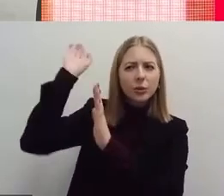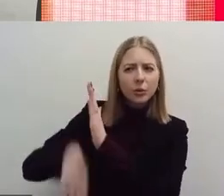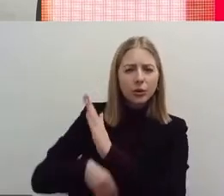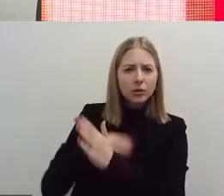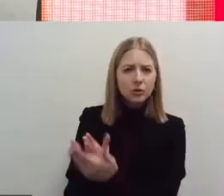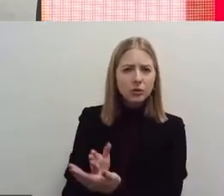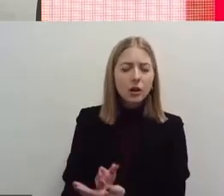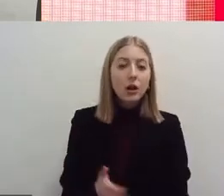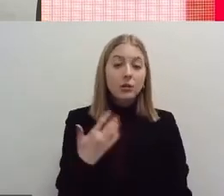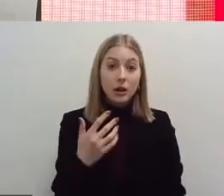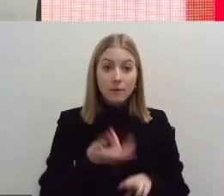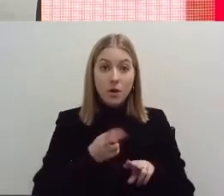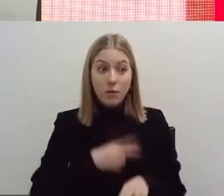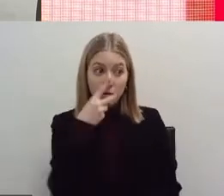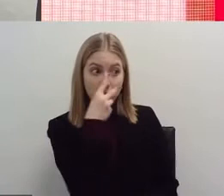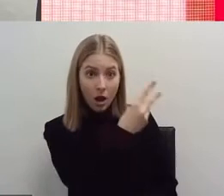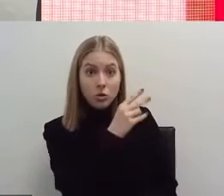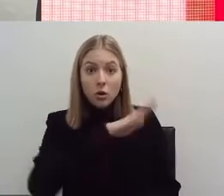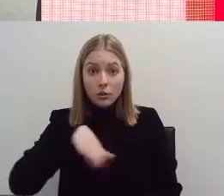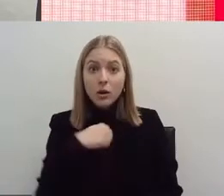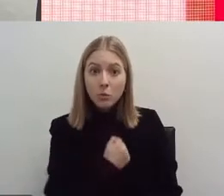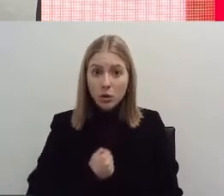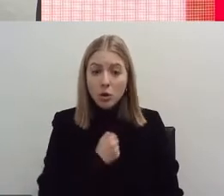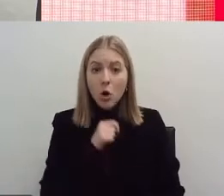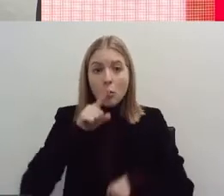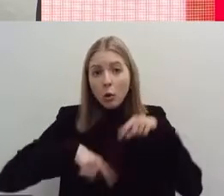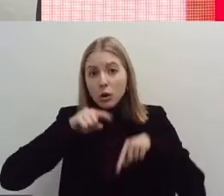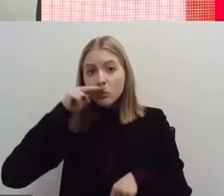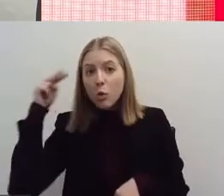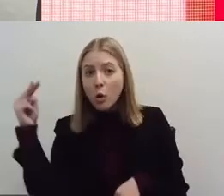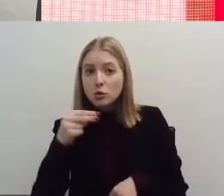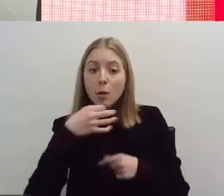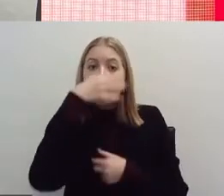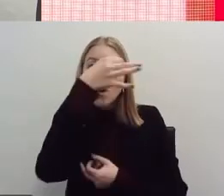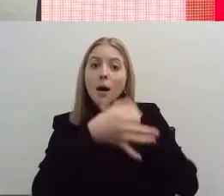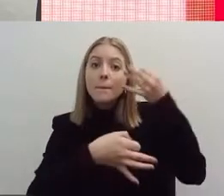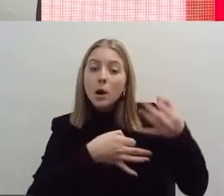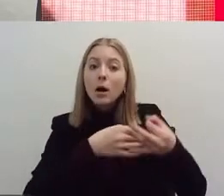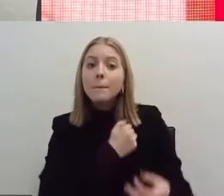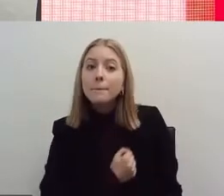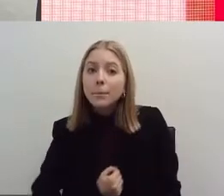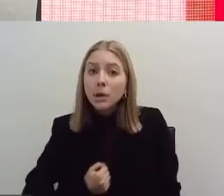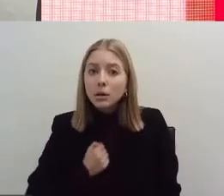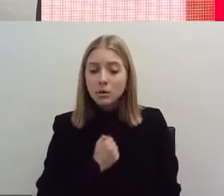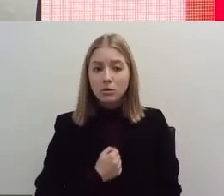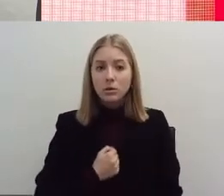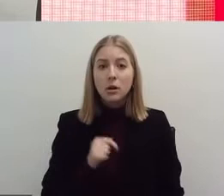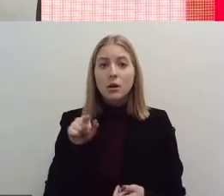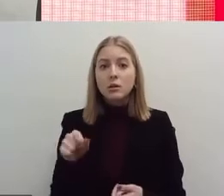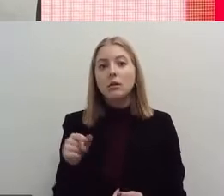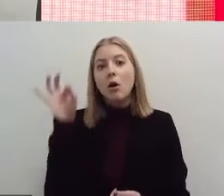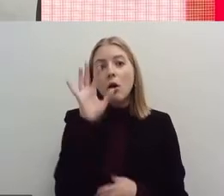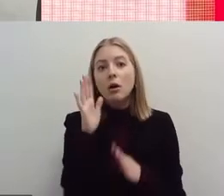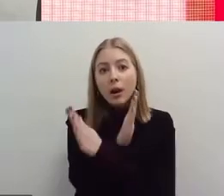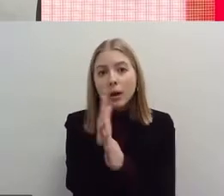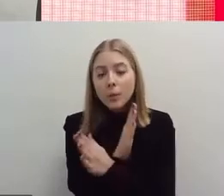the climate crisis looming above our heads, it seems that sometimes we may lose hope. But this is exactly why